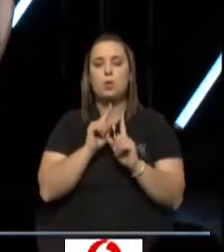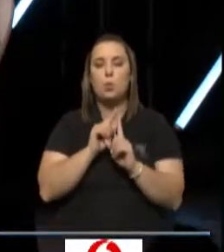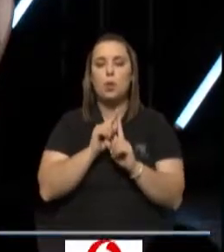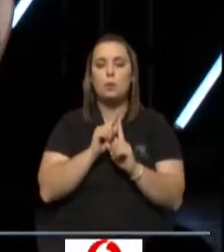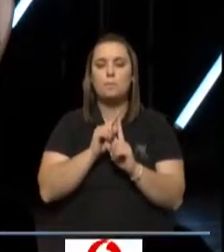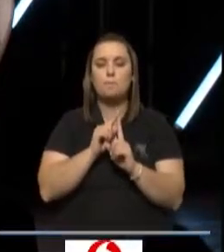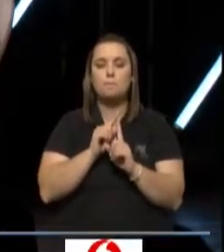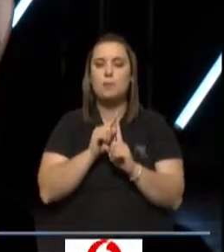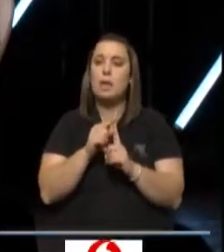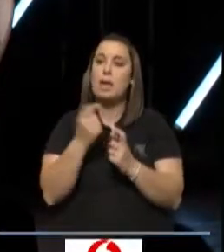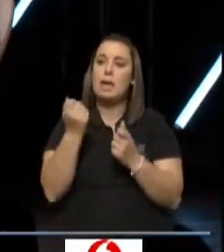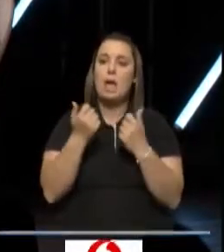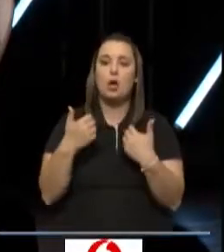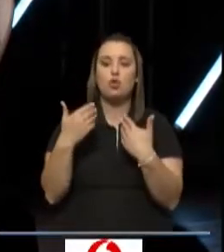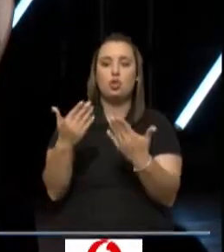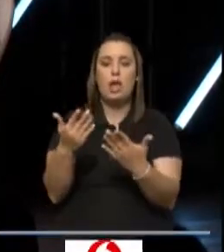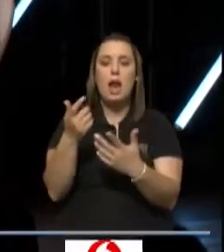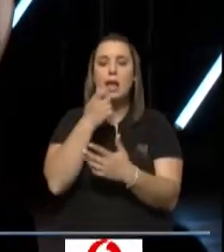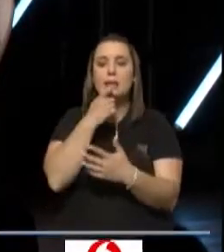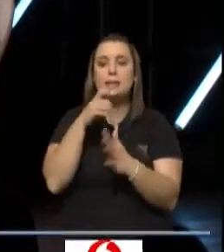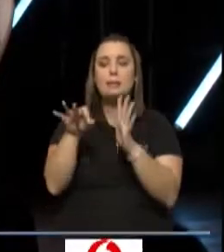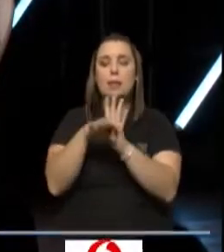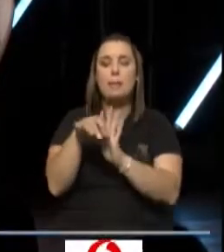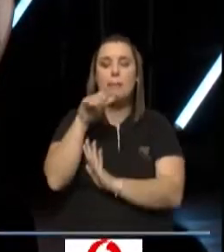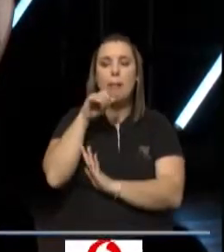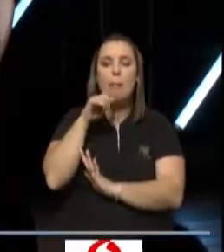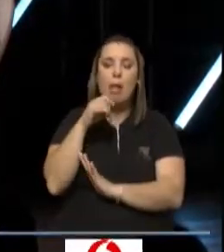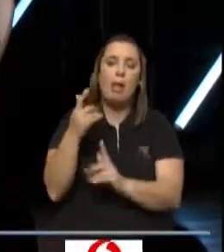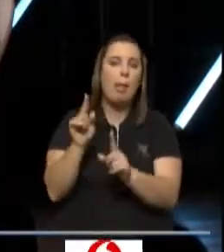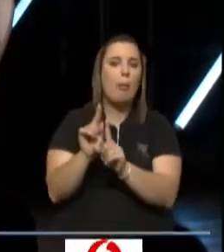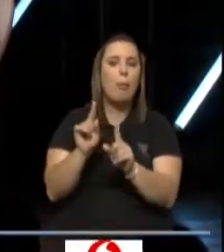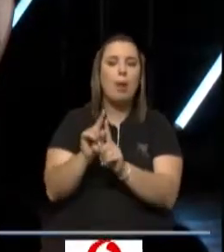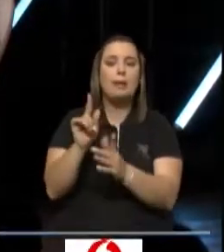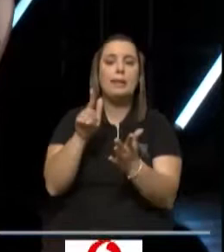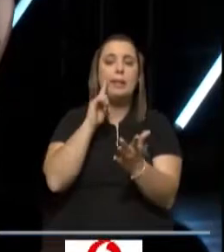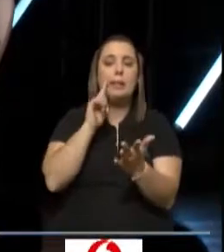so this is like giving cars to those who cannot